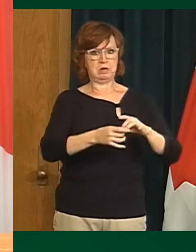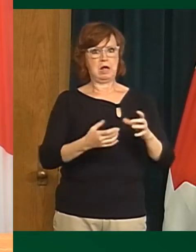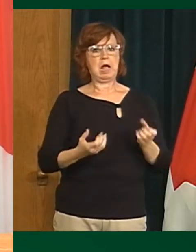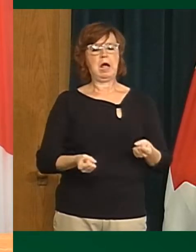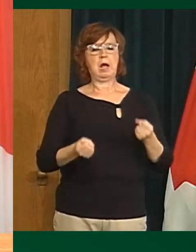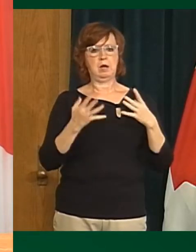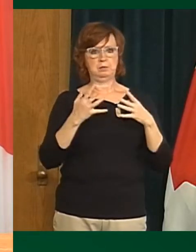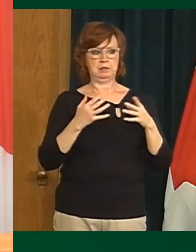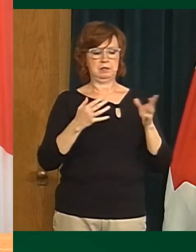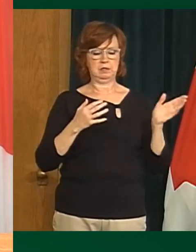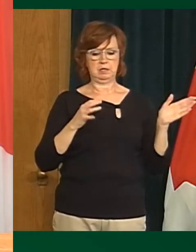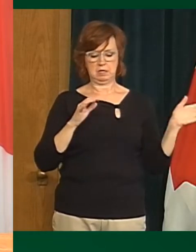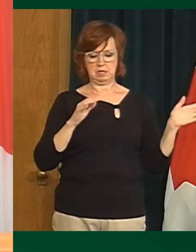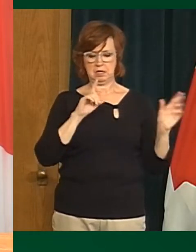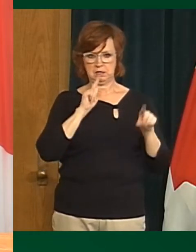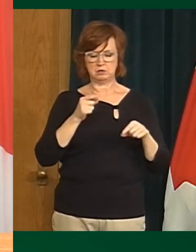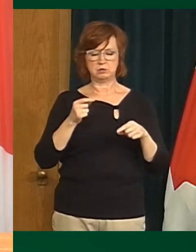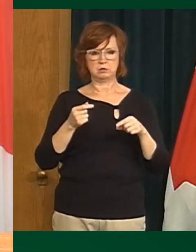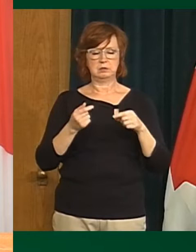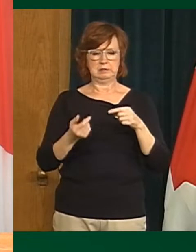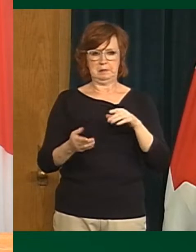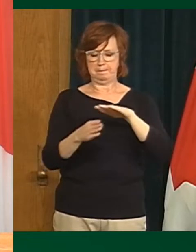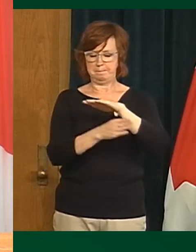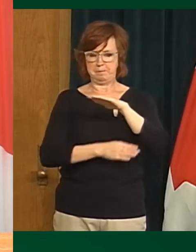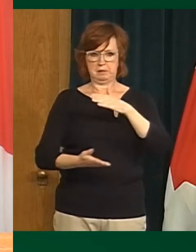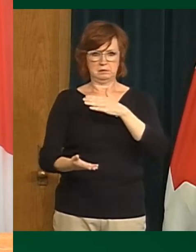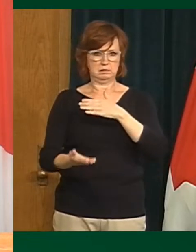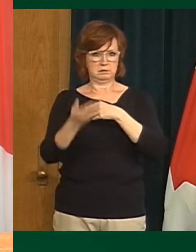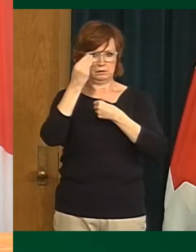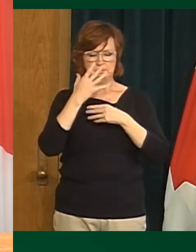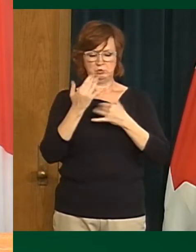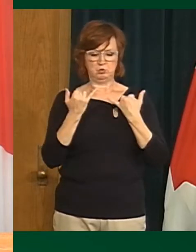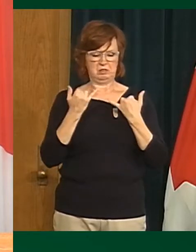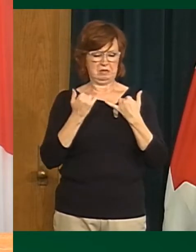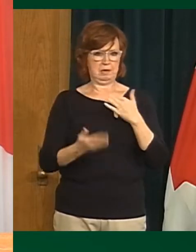provide further summary information in a day or two.